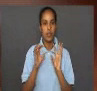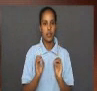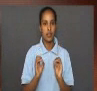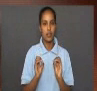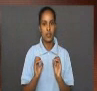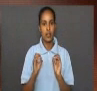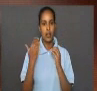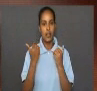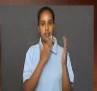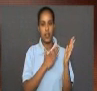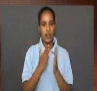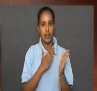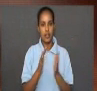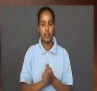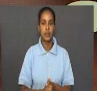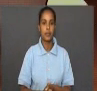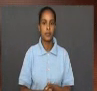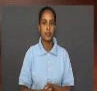Students, let's get ready.